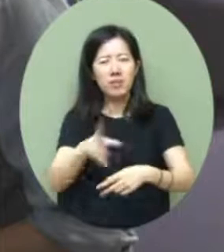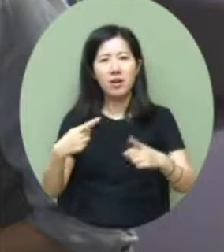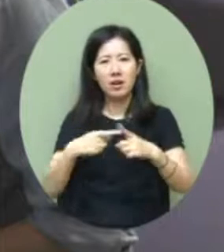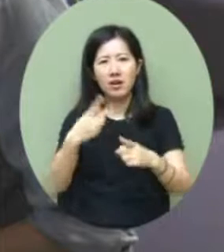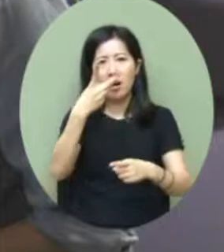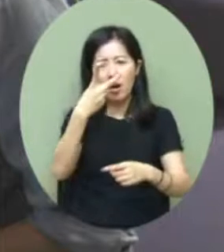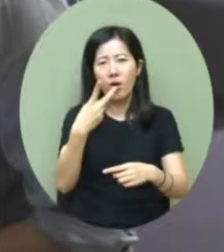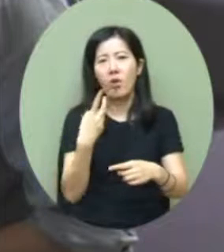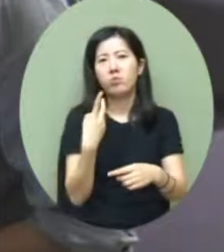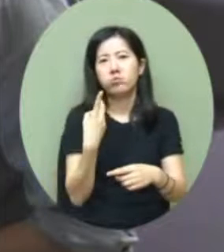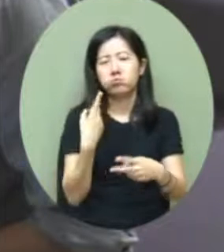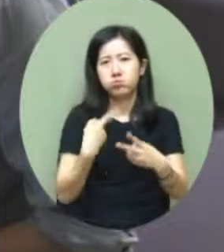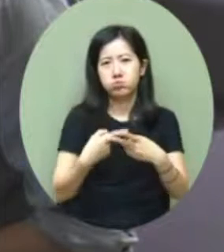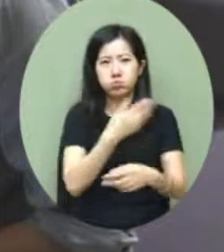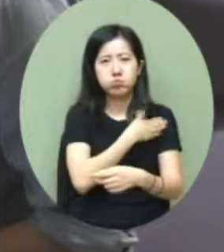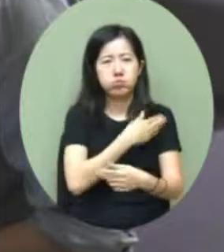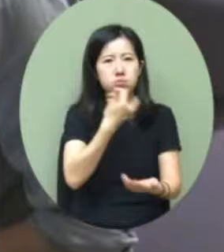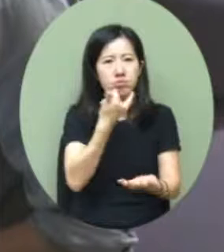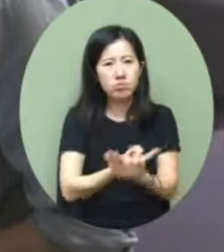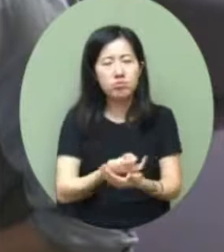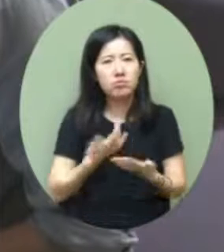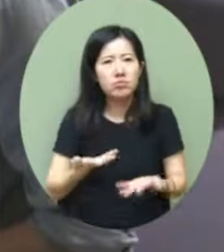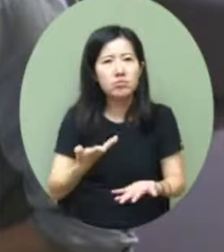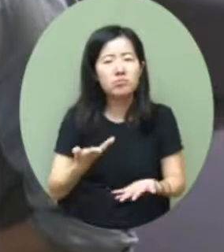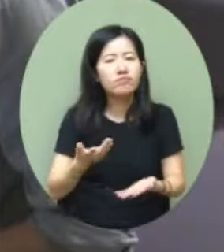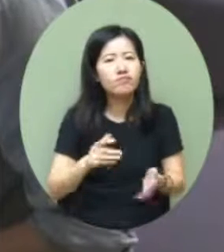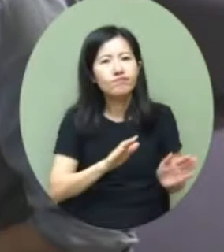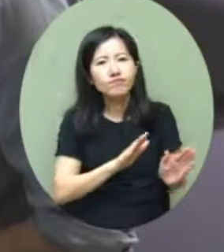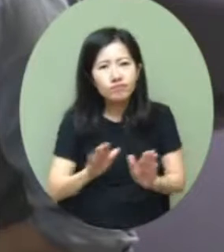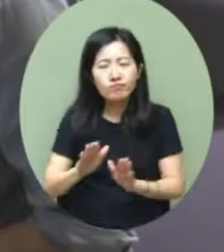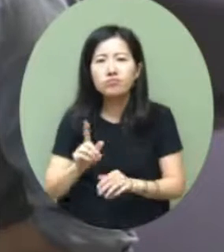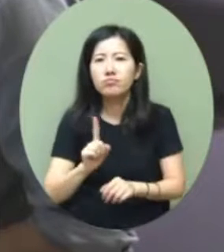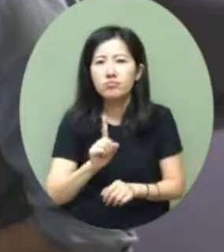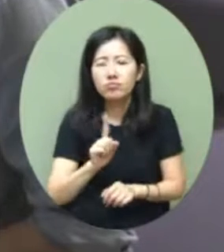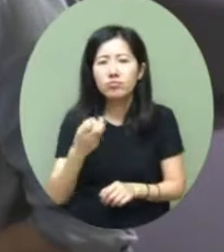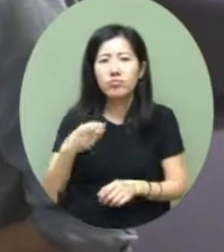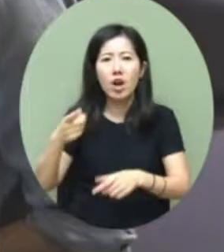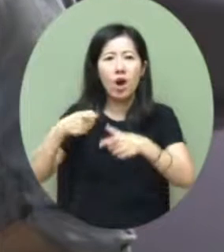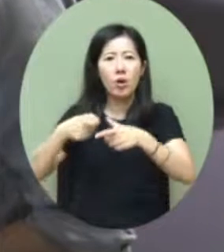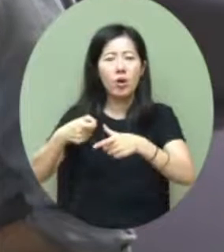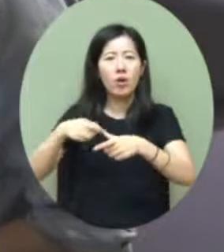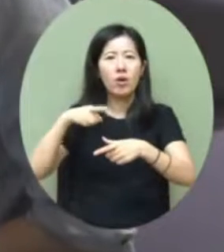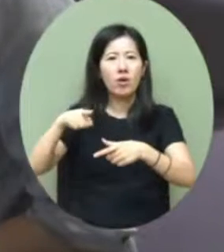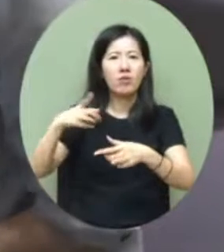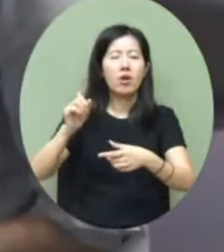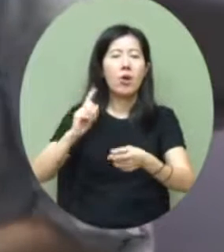And this morning, there was an industrial accident costing 2 lives.